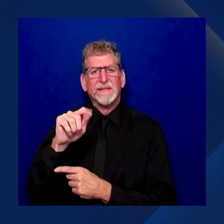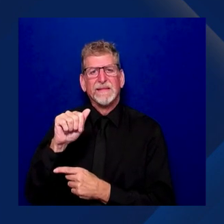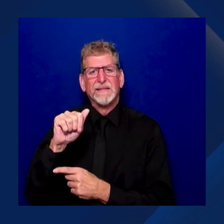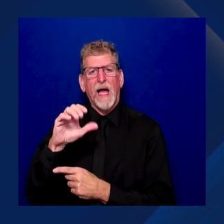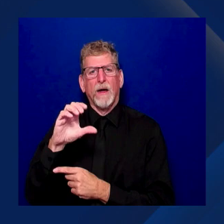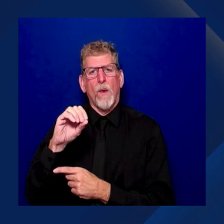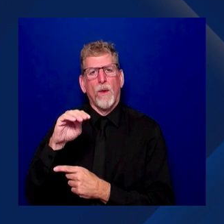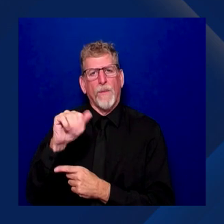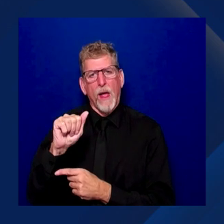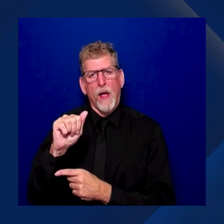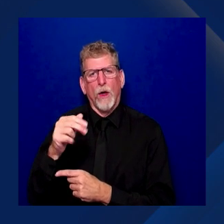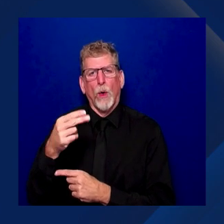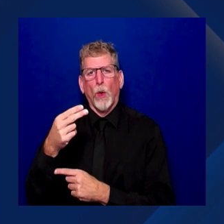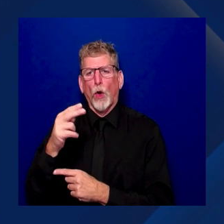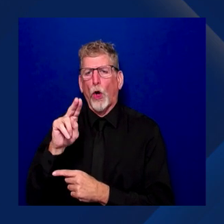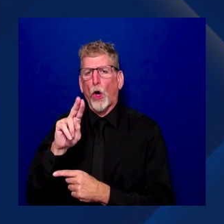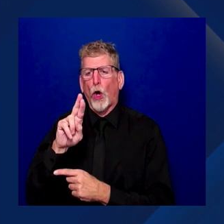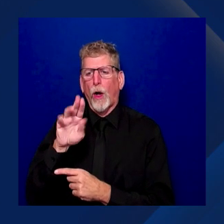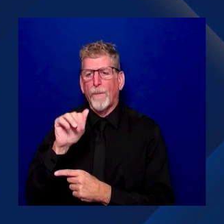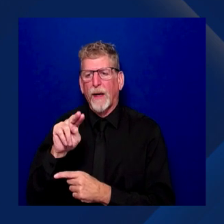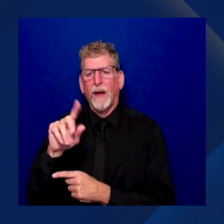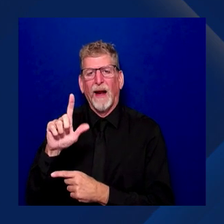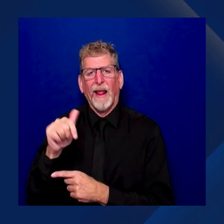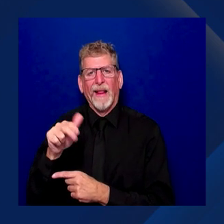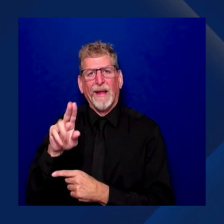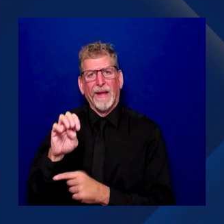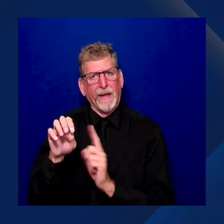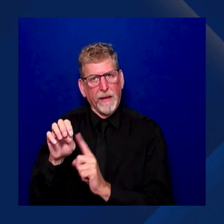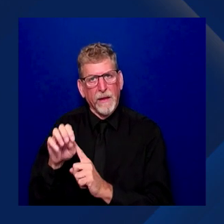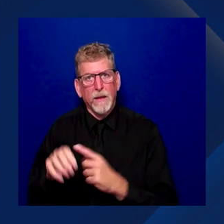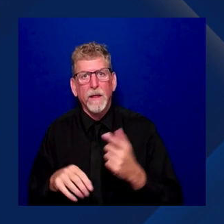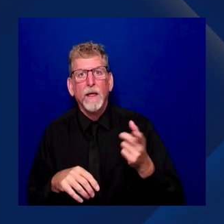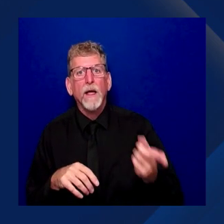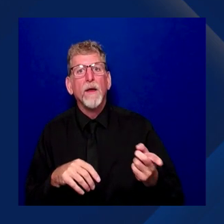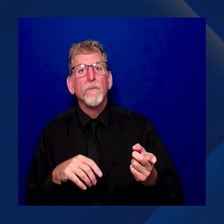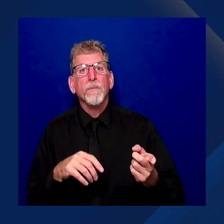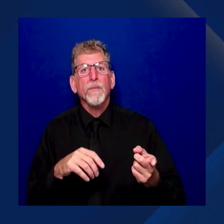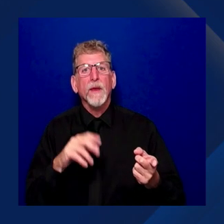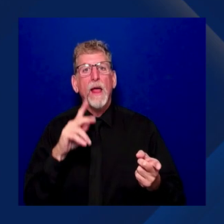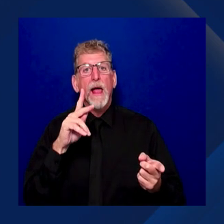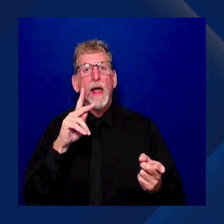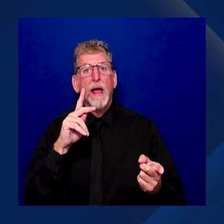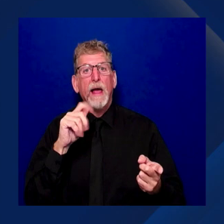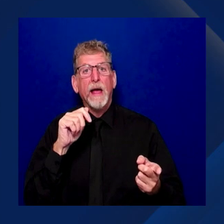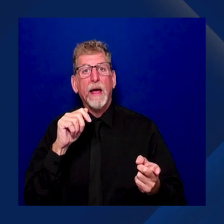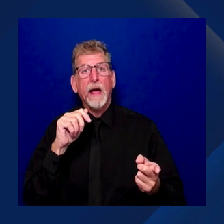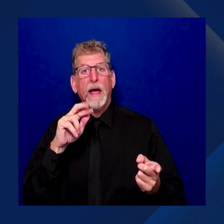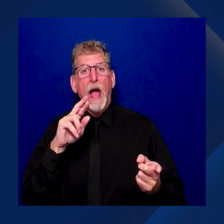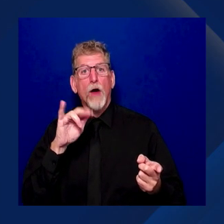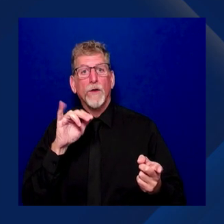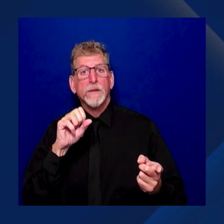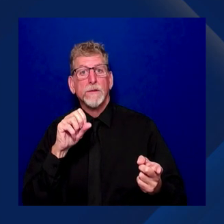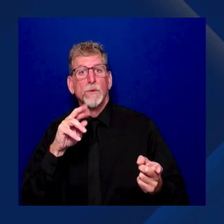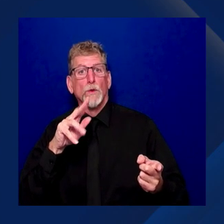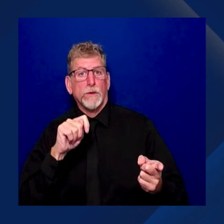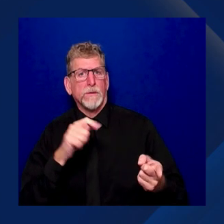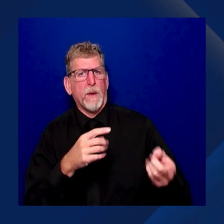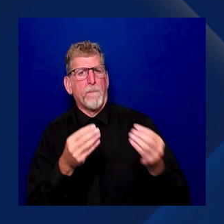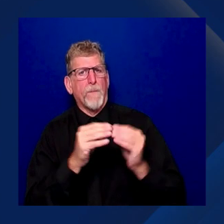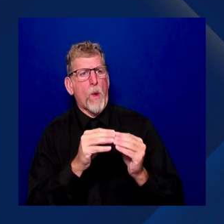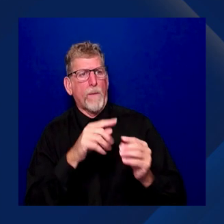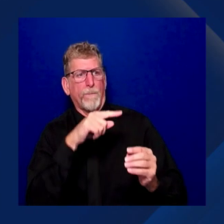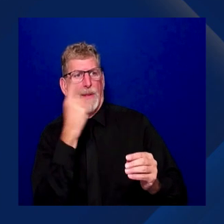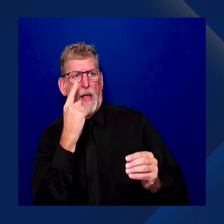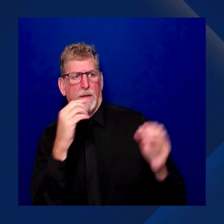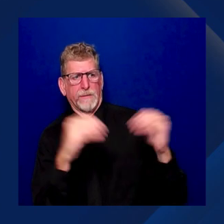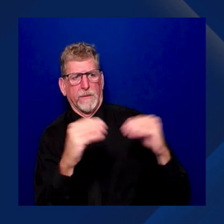of Black midwives in Chicago. And it's why one of the core components of my Black Maternal Health Momnibus Act is a